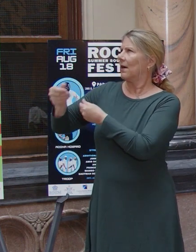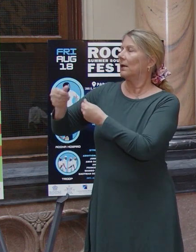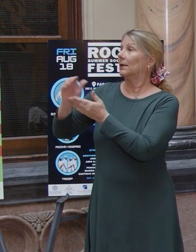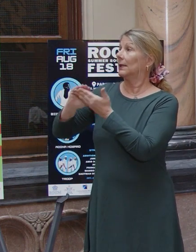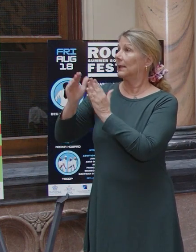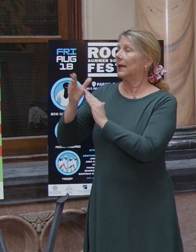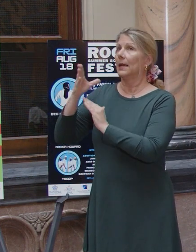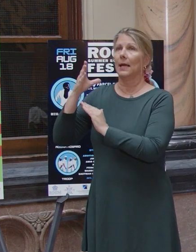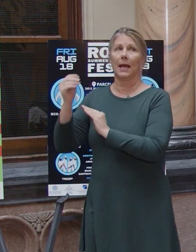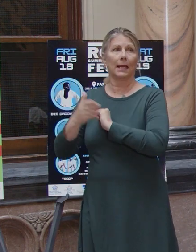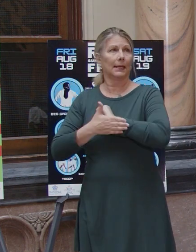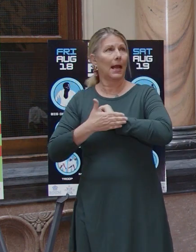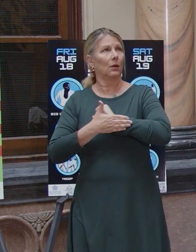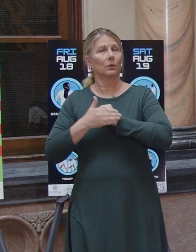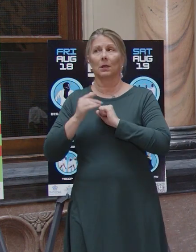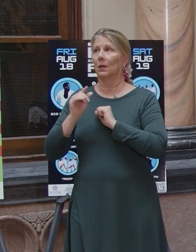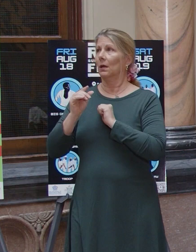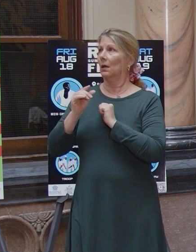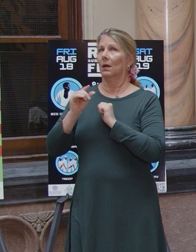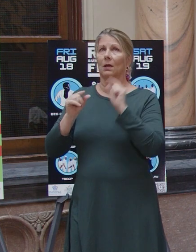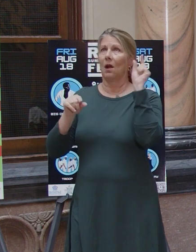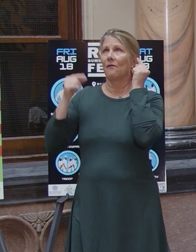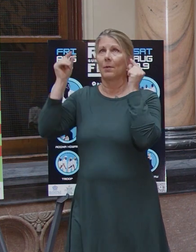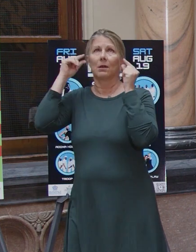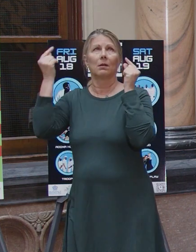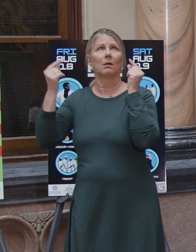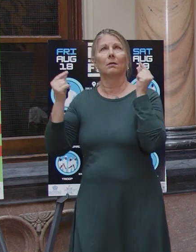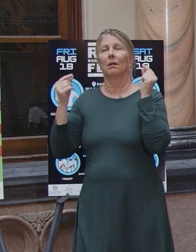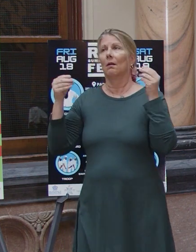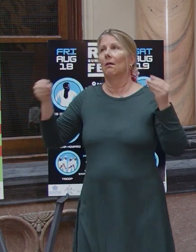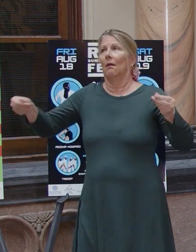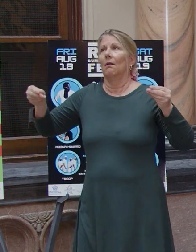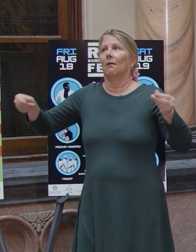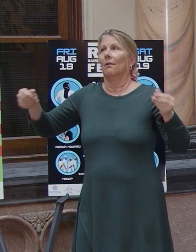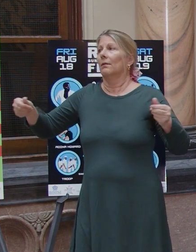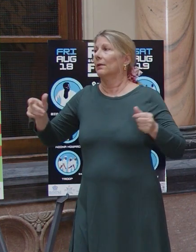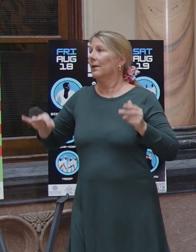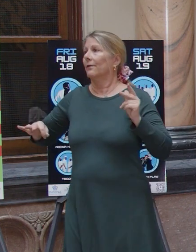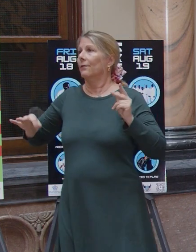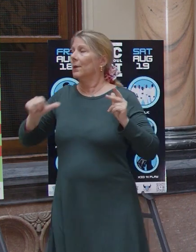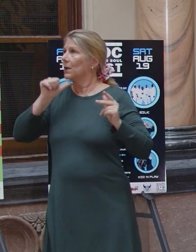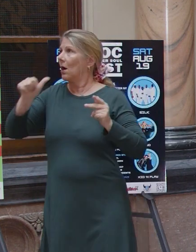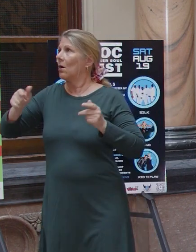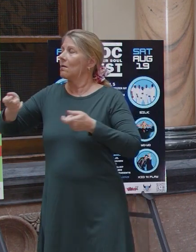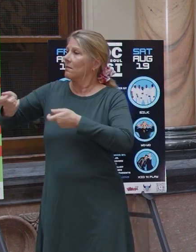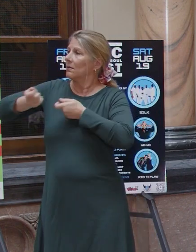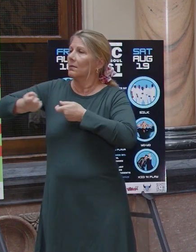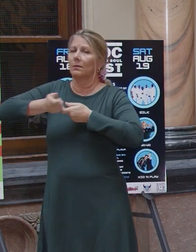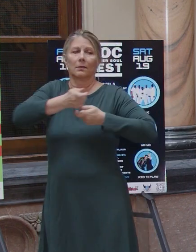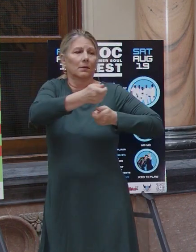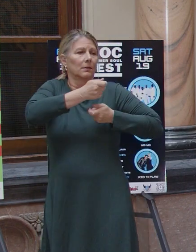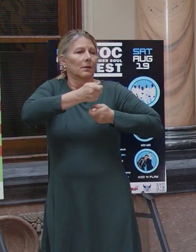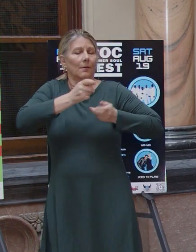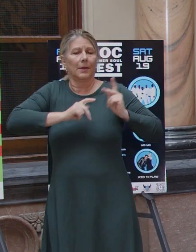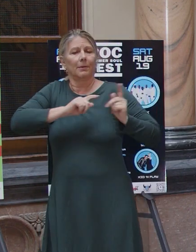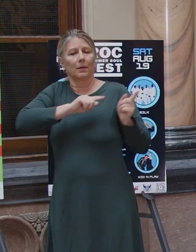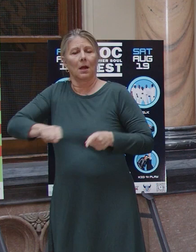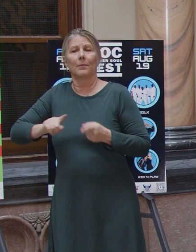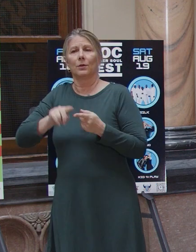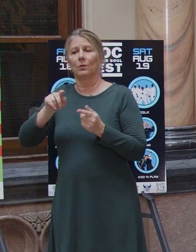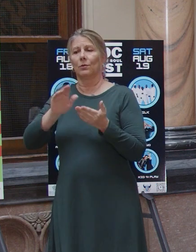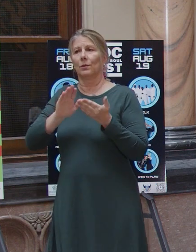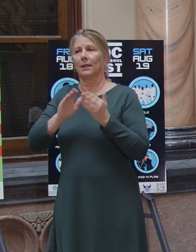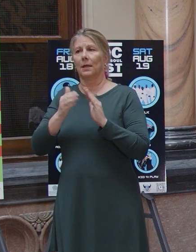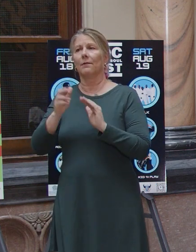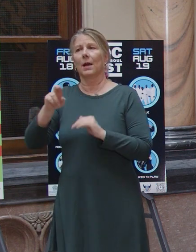government. So if we don't have these festivals where people are spending money and coming to town and staying in hotels, that hurts our three-legged stool. So